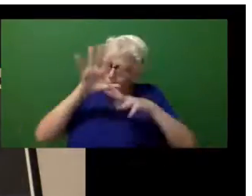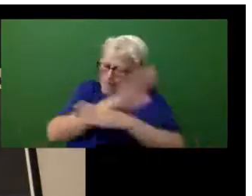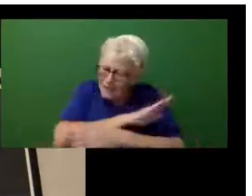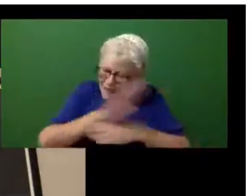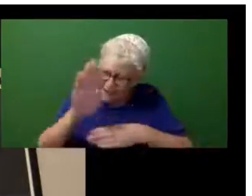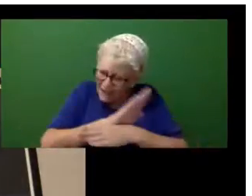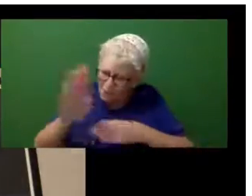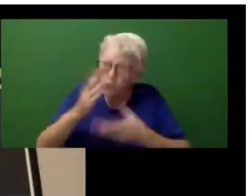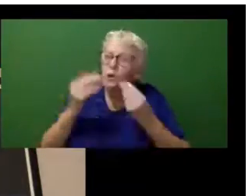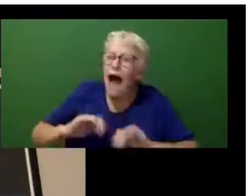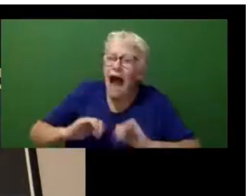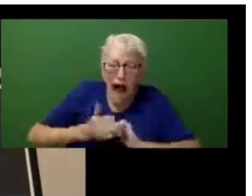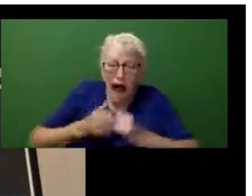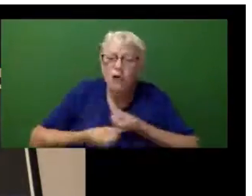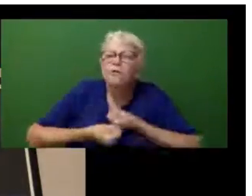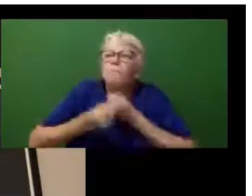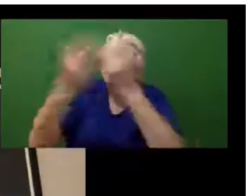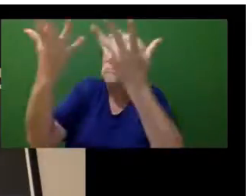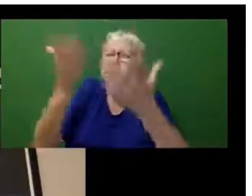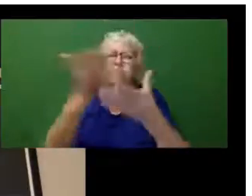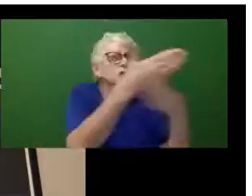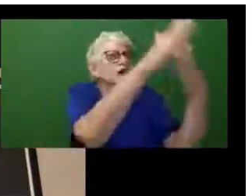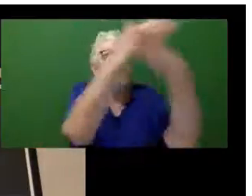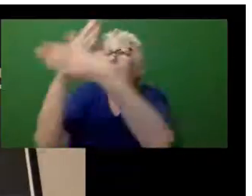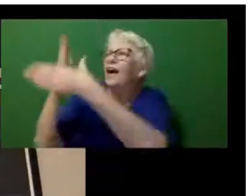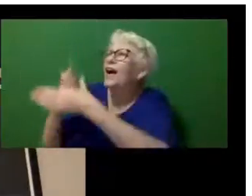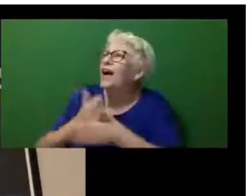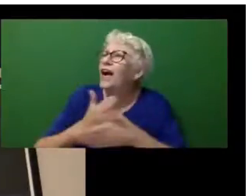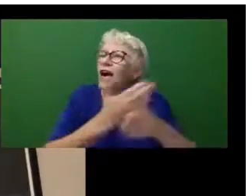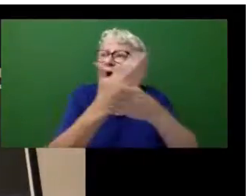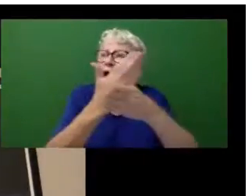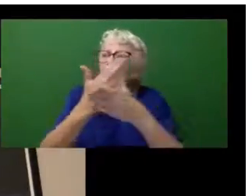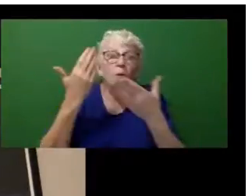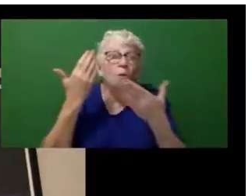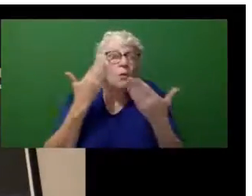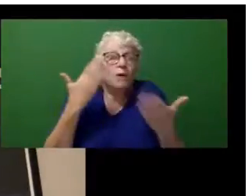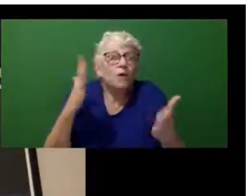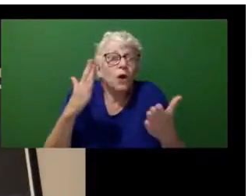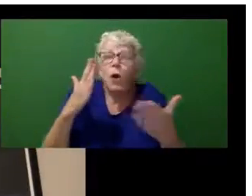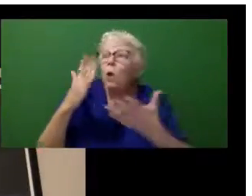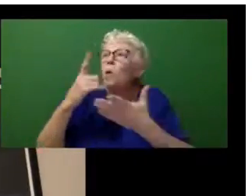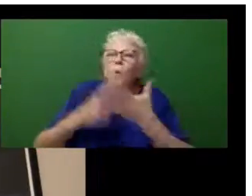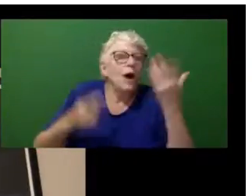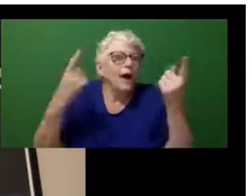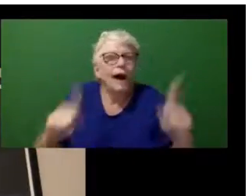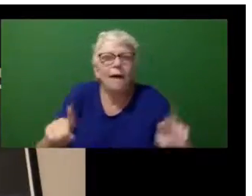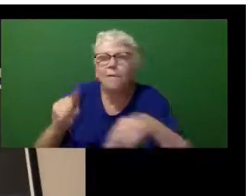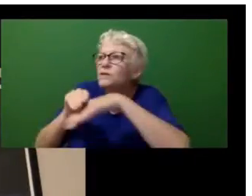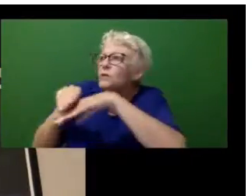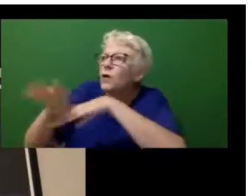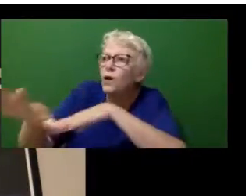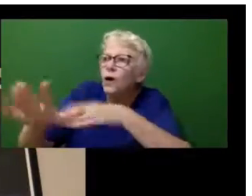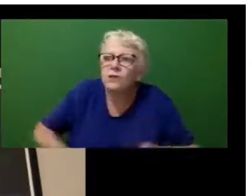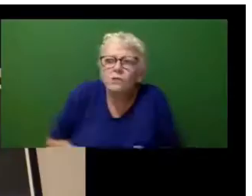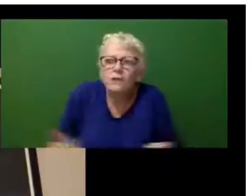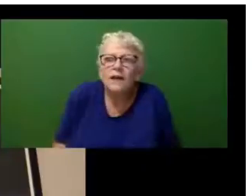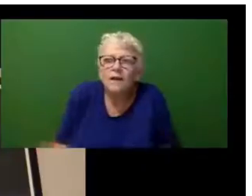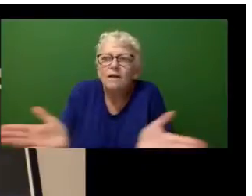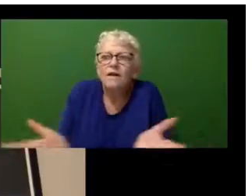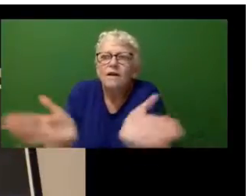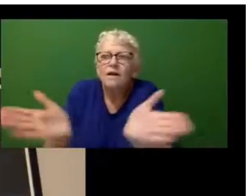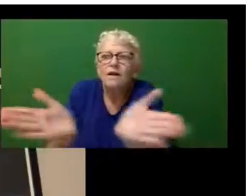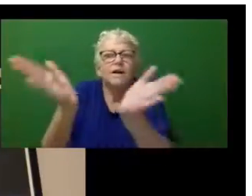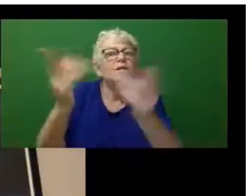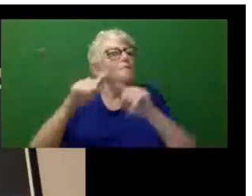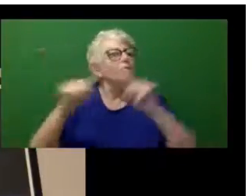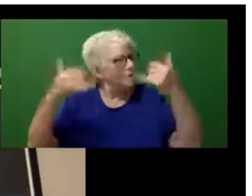and we're engaged in the business of telling them in all sorts of ways. And while we may never know the mountains they move or the miracle they